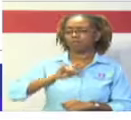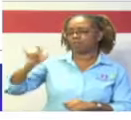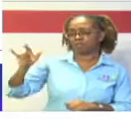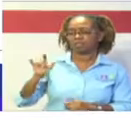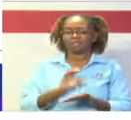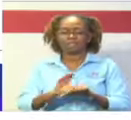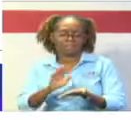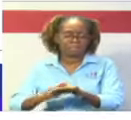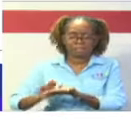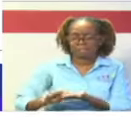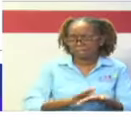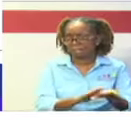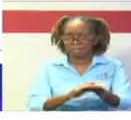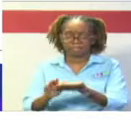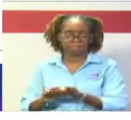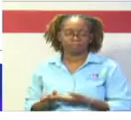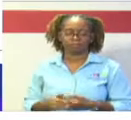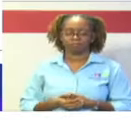when it is airborne.